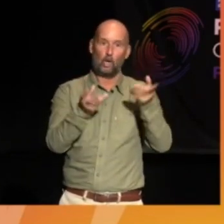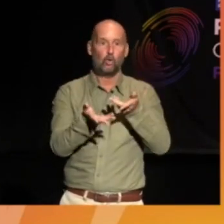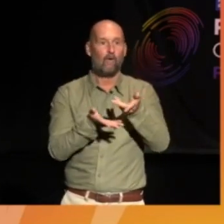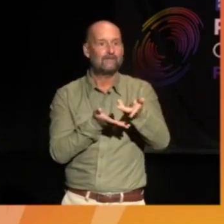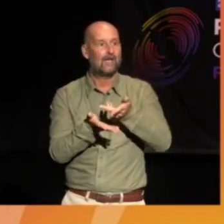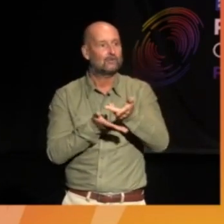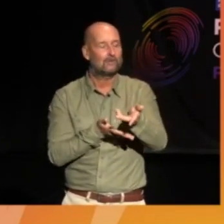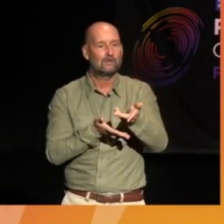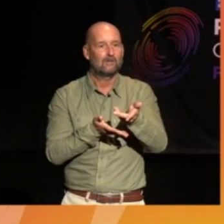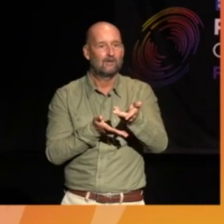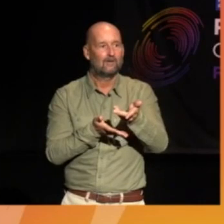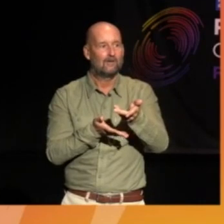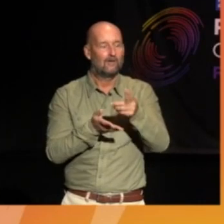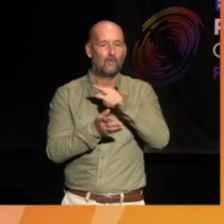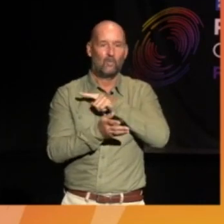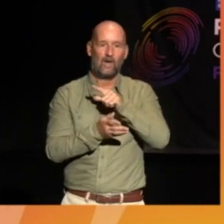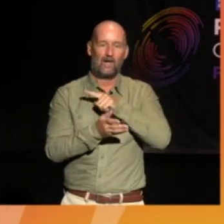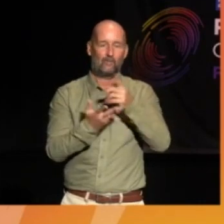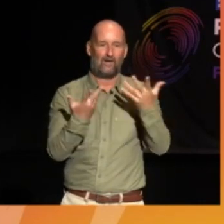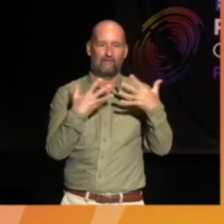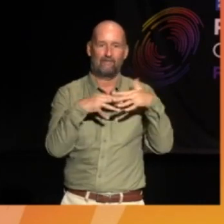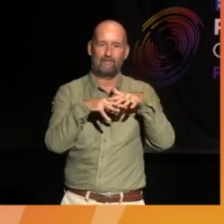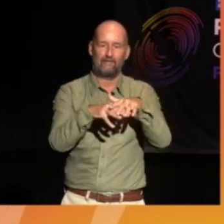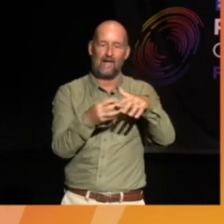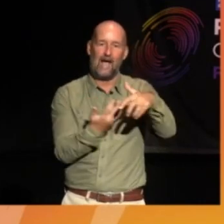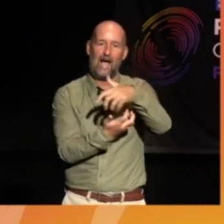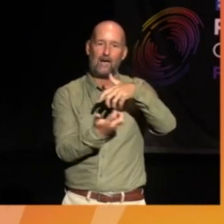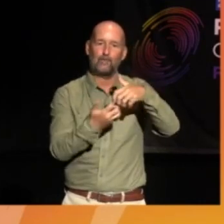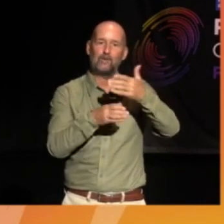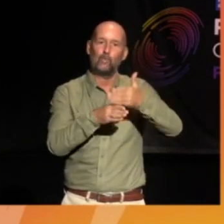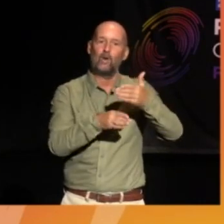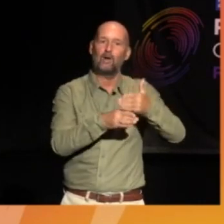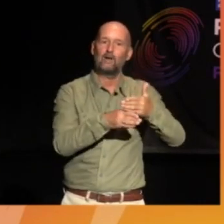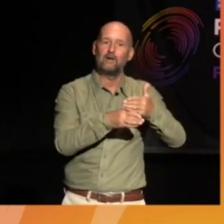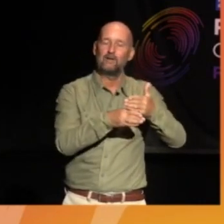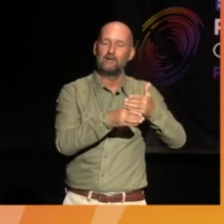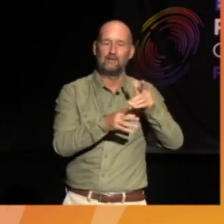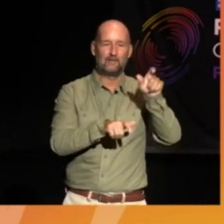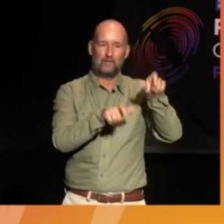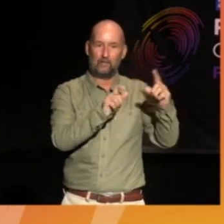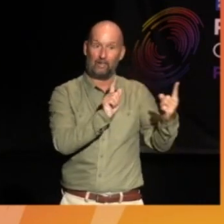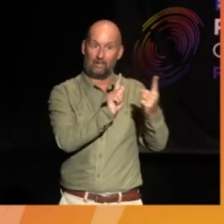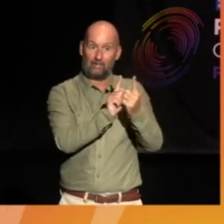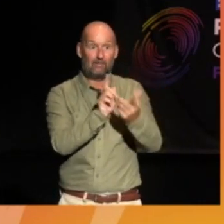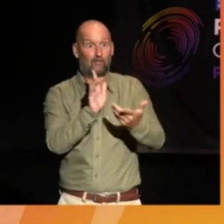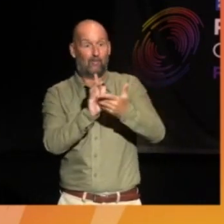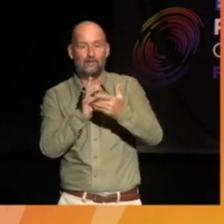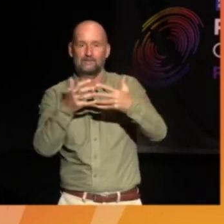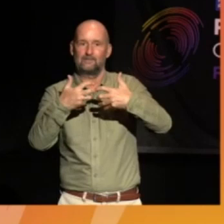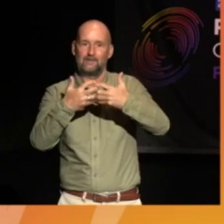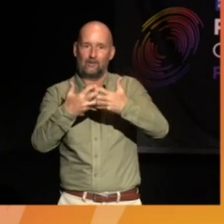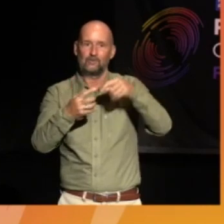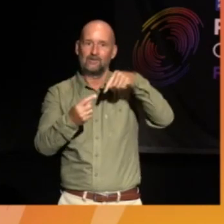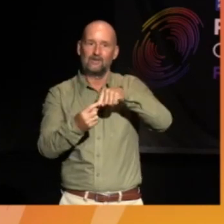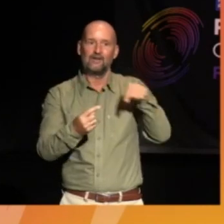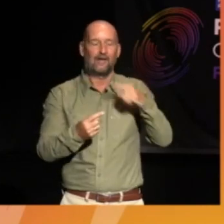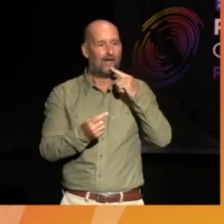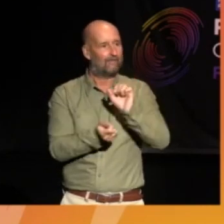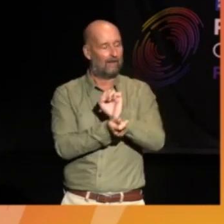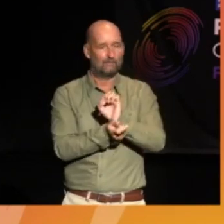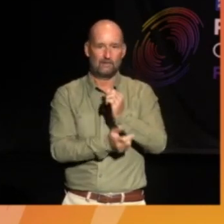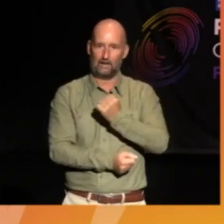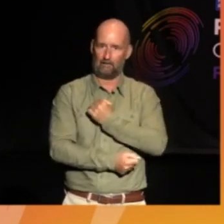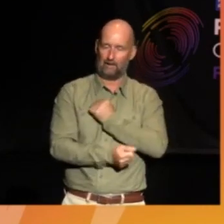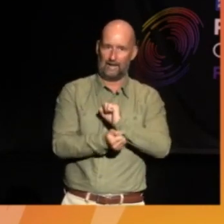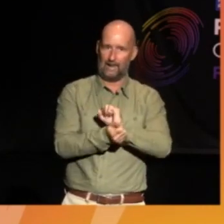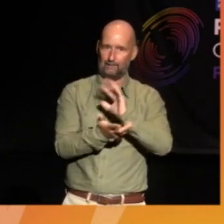had it without this hybrid way that we've started to work. And I feel kind of slightly liberated